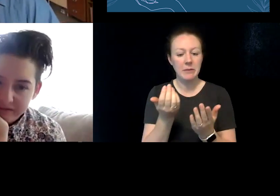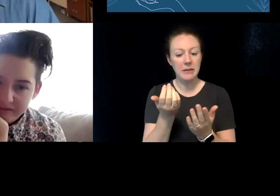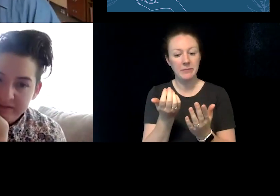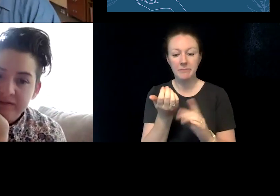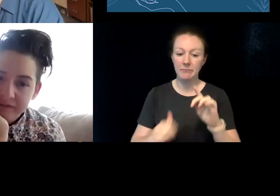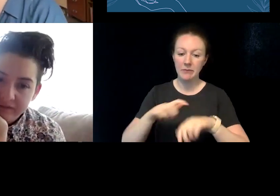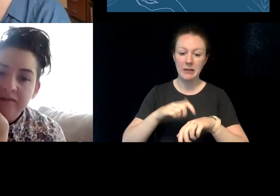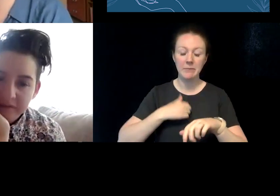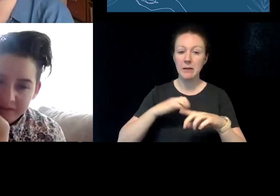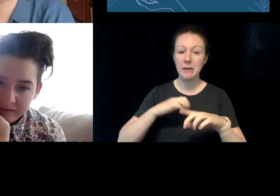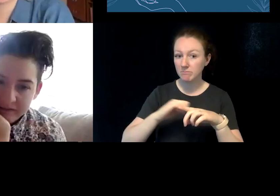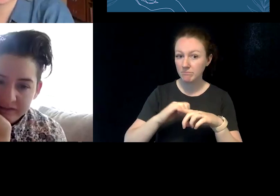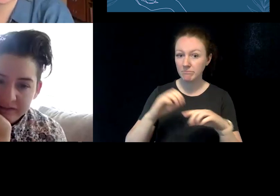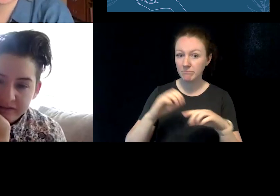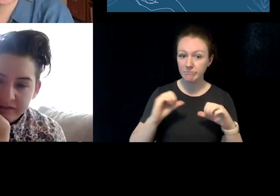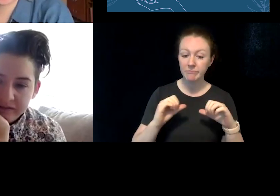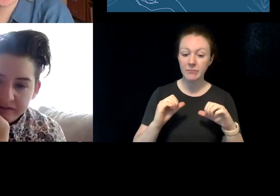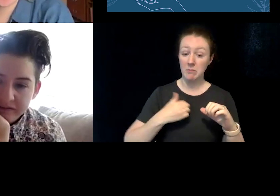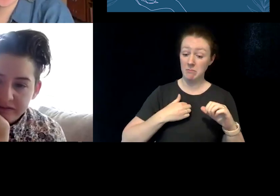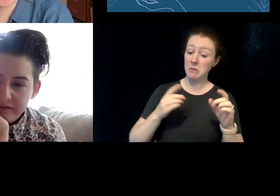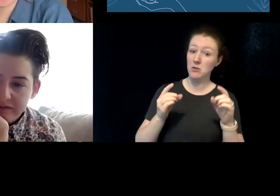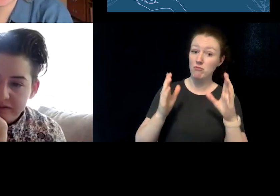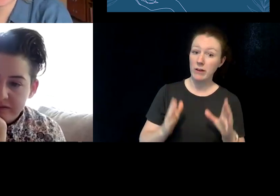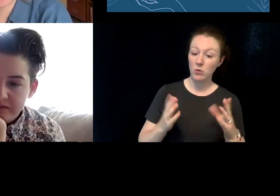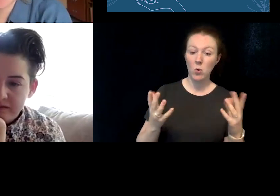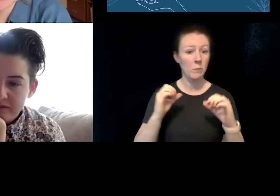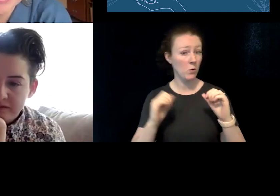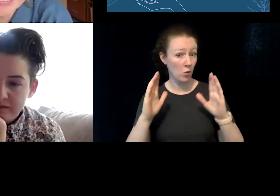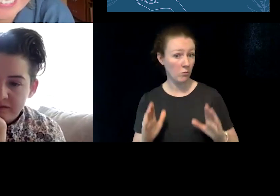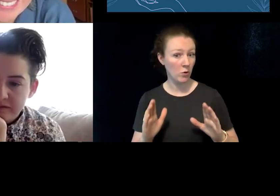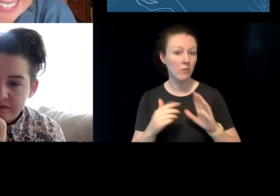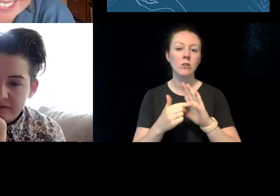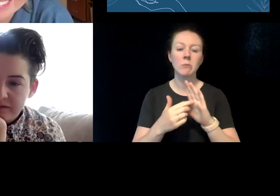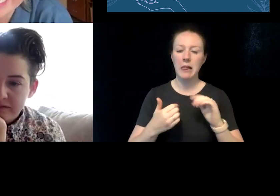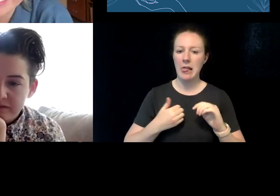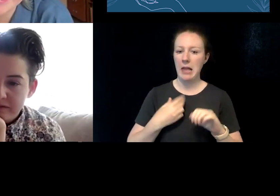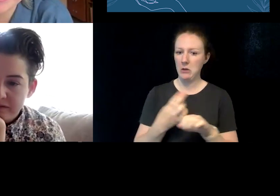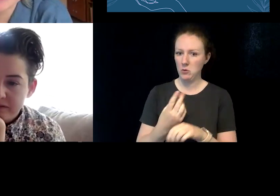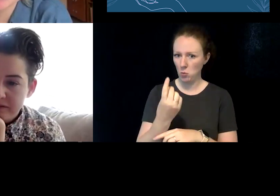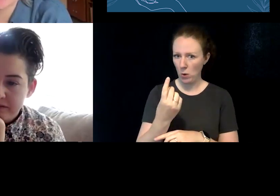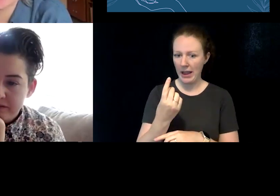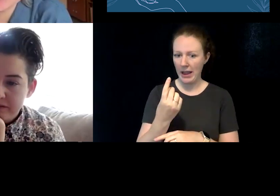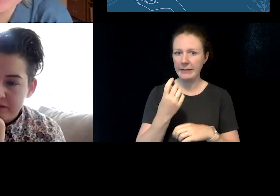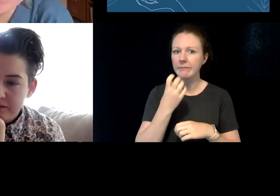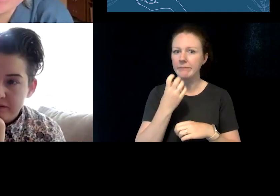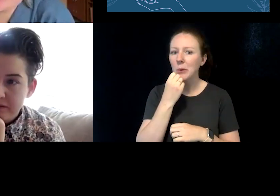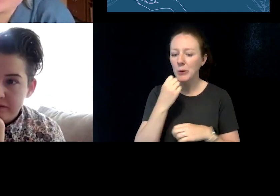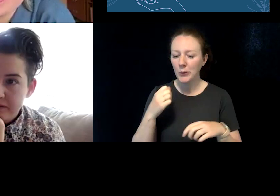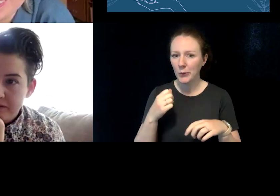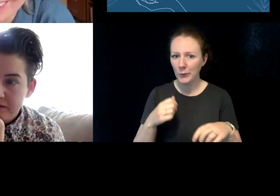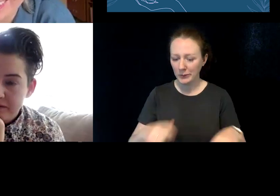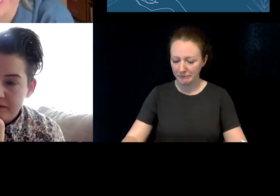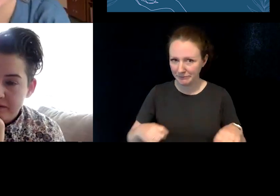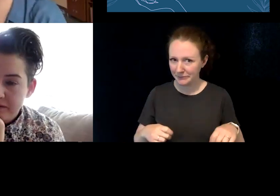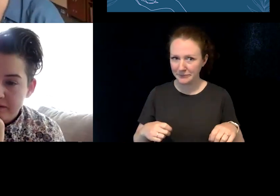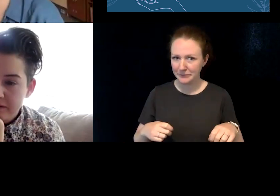or a performer, I wear this pair of underwear, say. I don't do that, but that's what came to